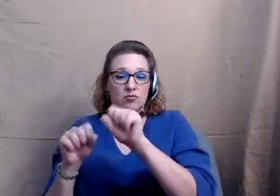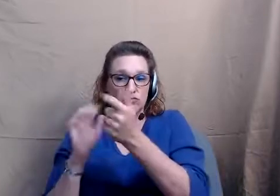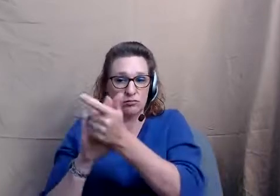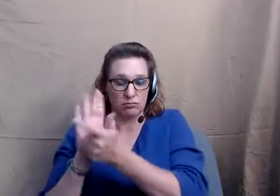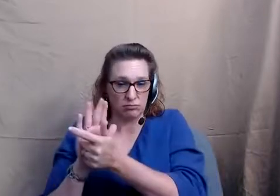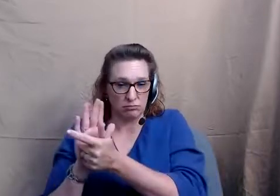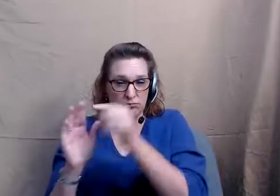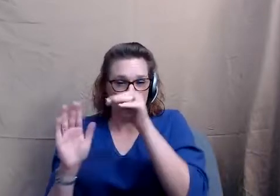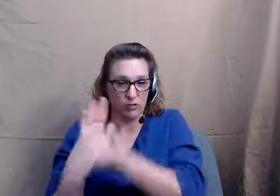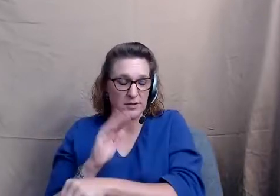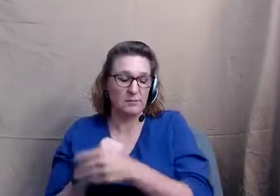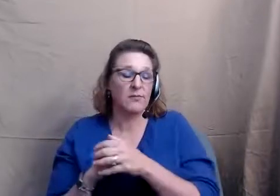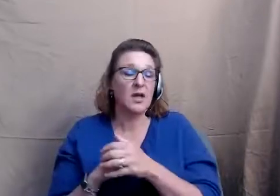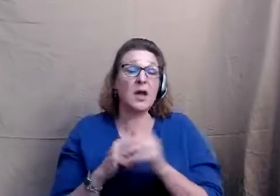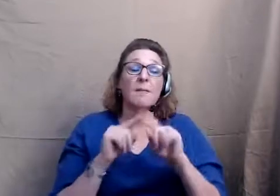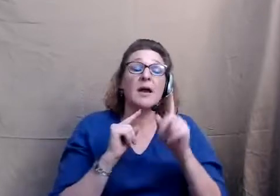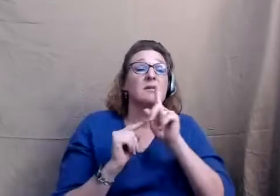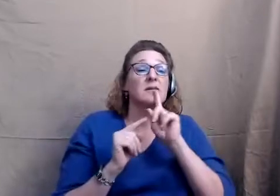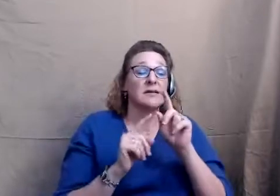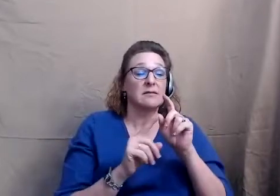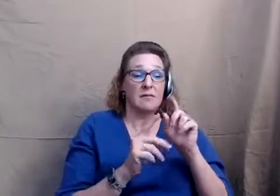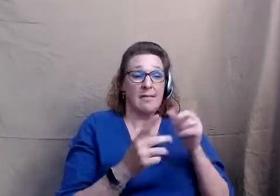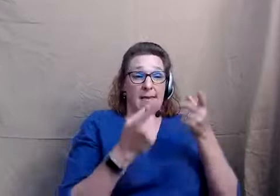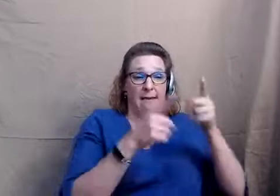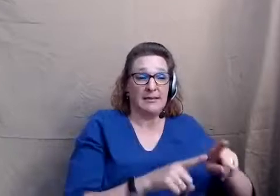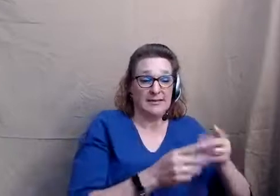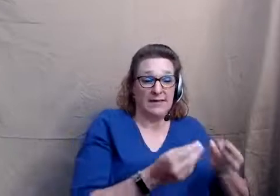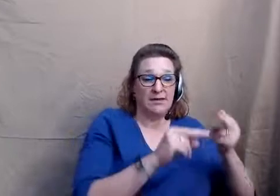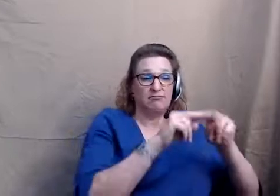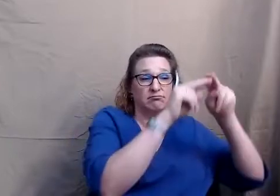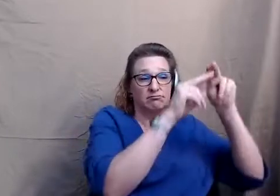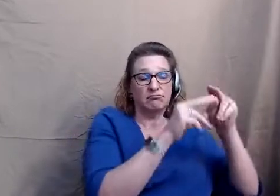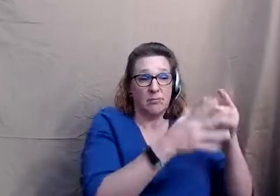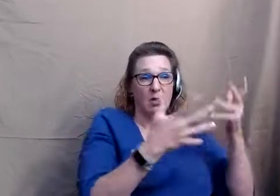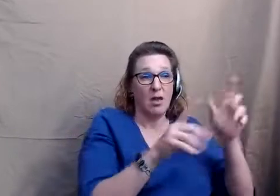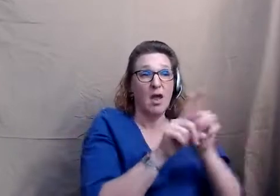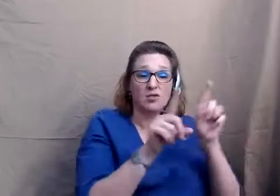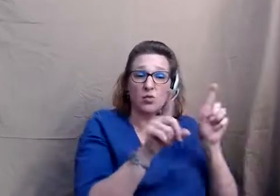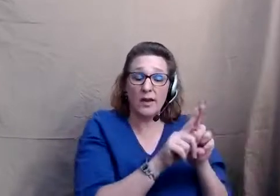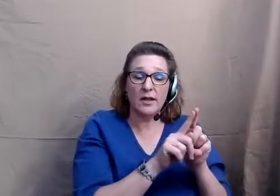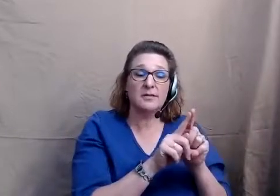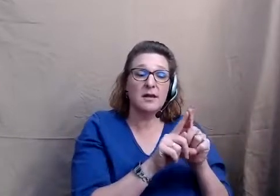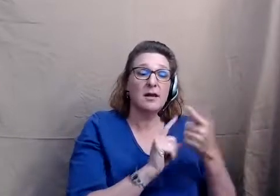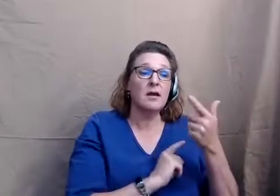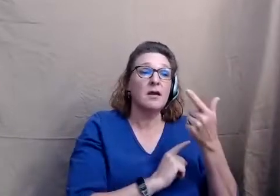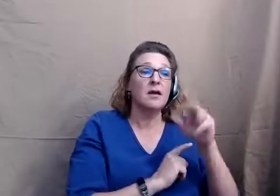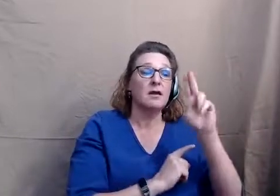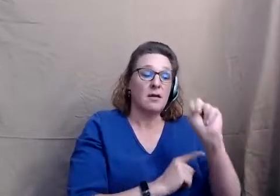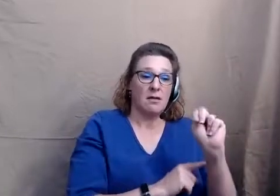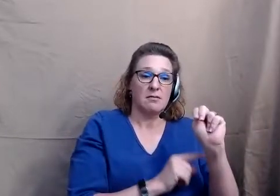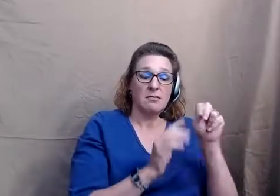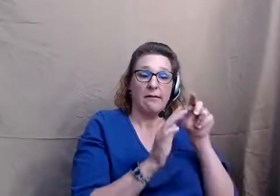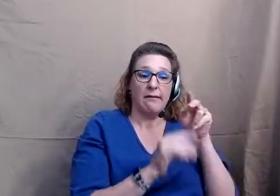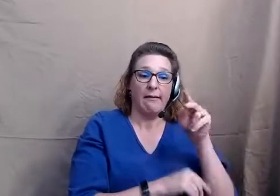intimate partner violence have increased significantly, as has the number of gun homicides. All during